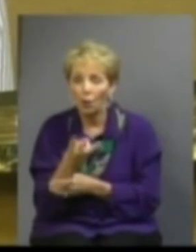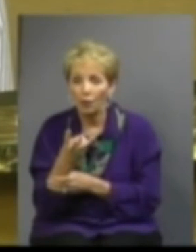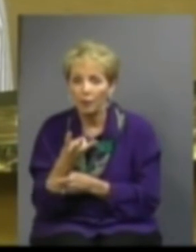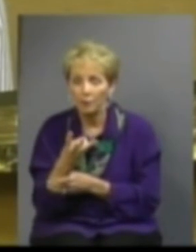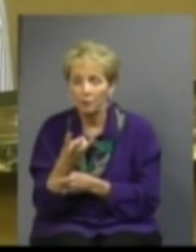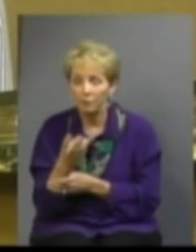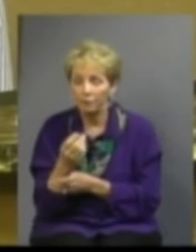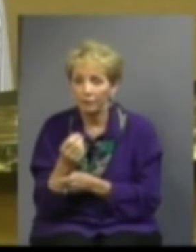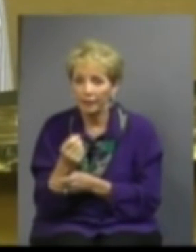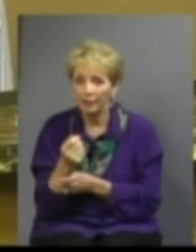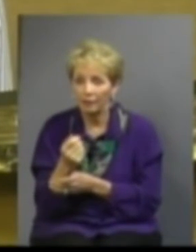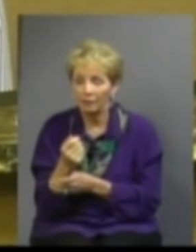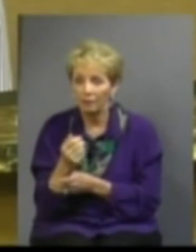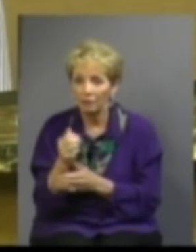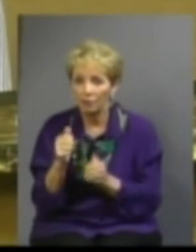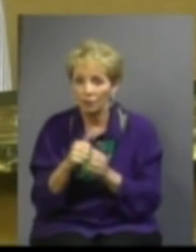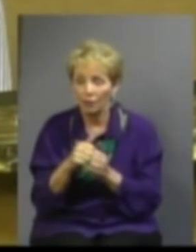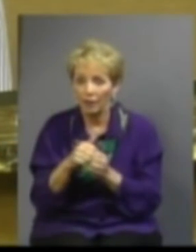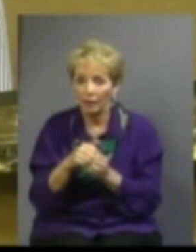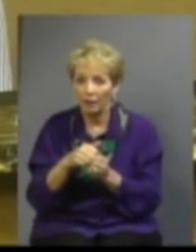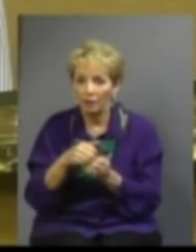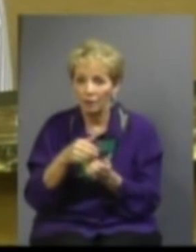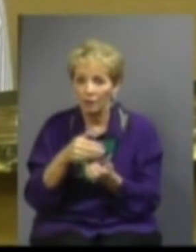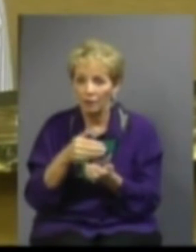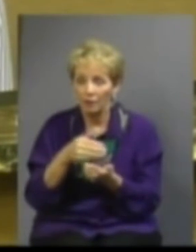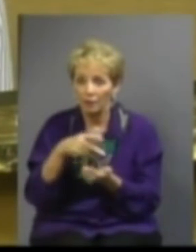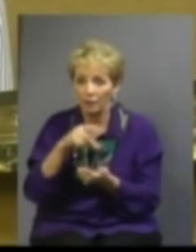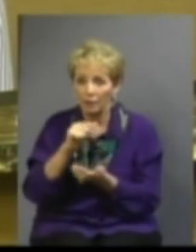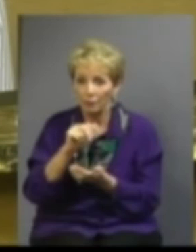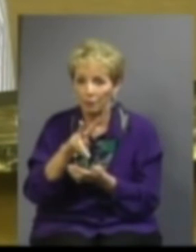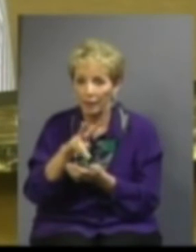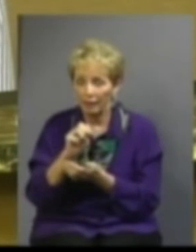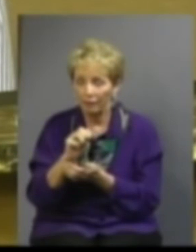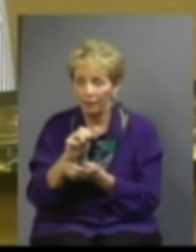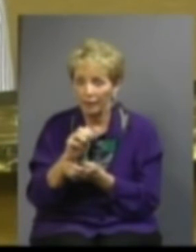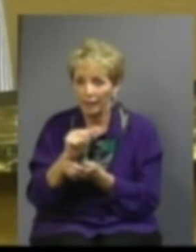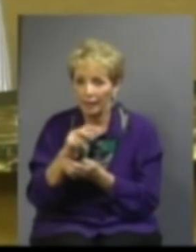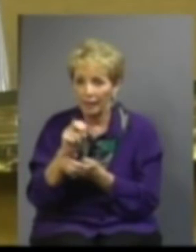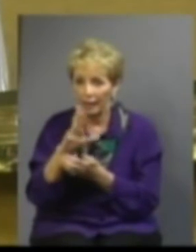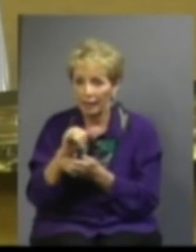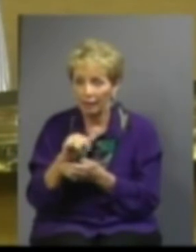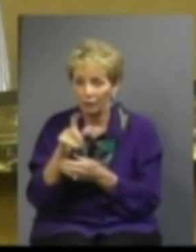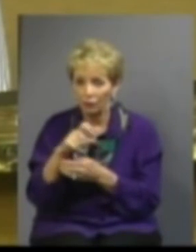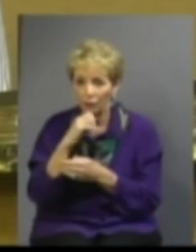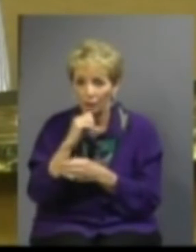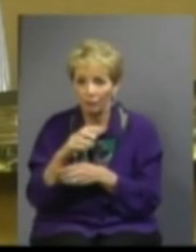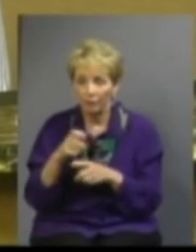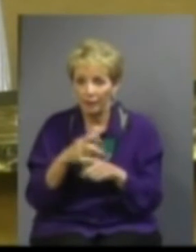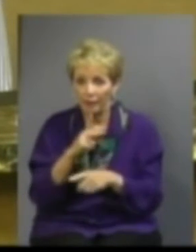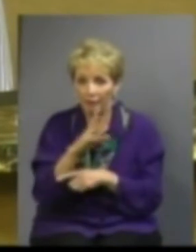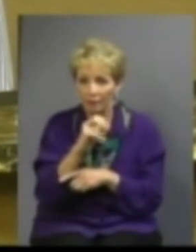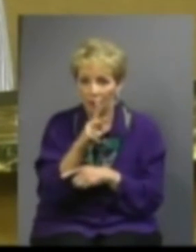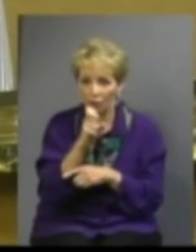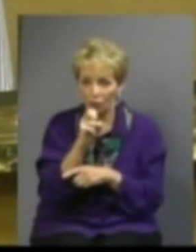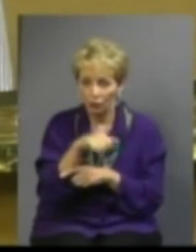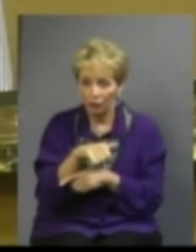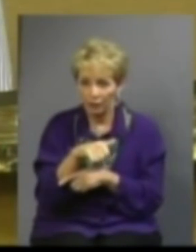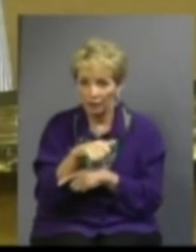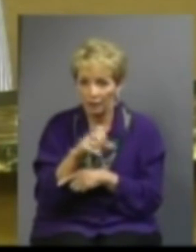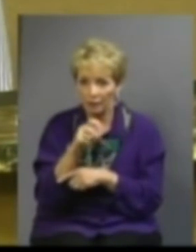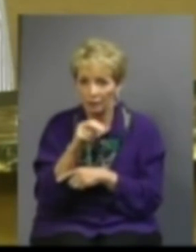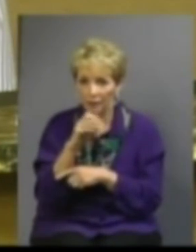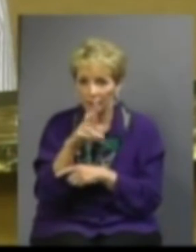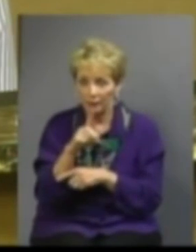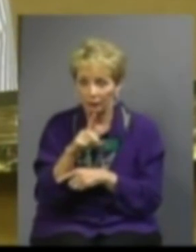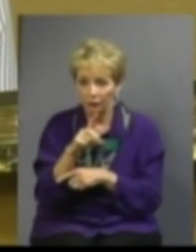the latest with their paving back on Avery Avenue, and that should be from Kirksey Drive, Sanford